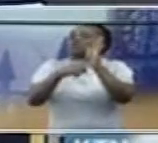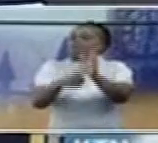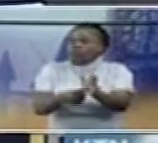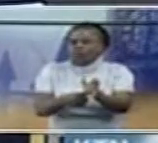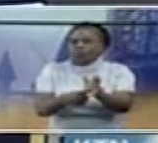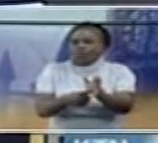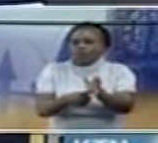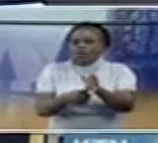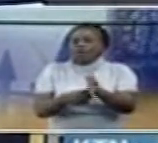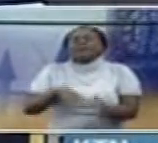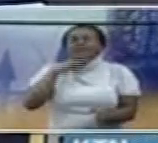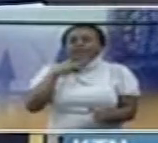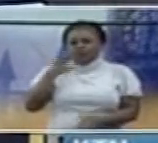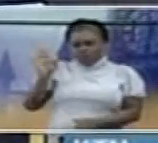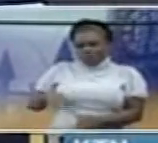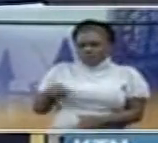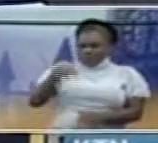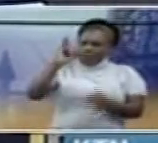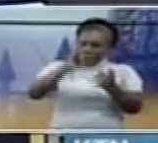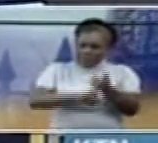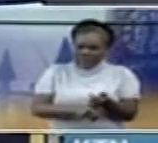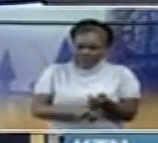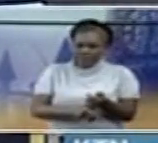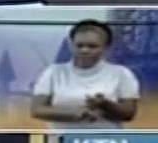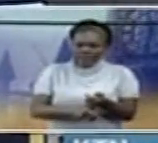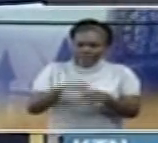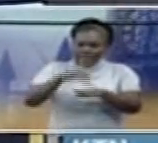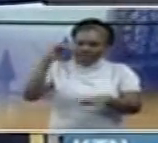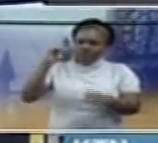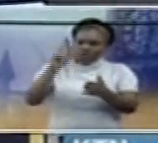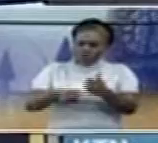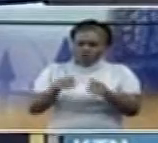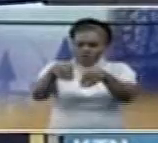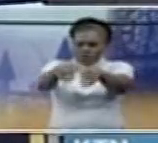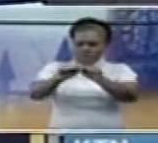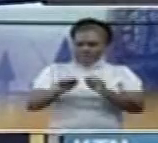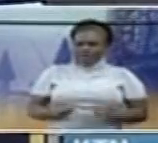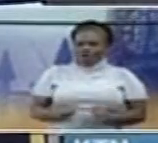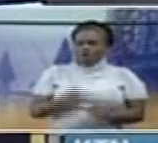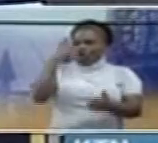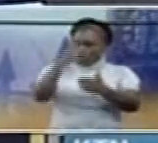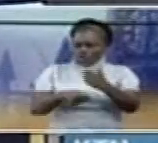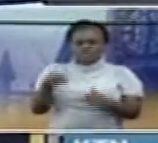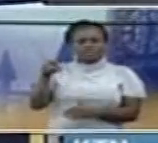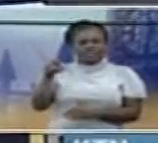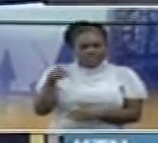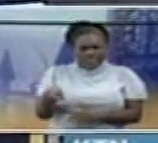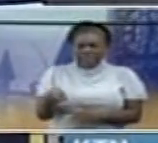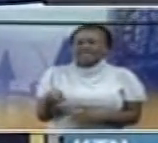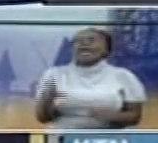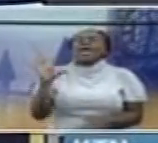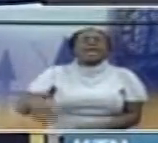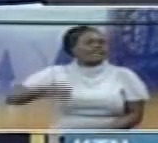cause, death of the woman. She has to be buried at some point, and the effect is the funeral cost. These figures are